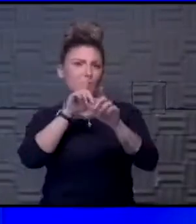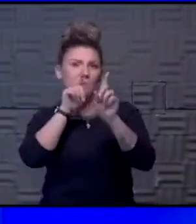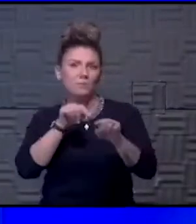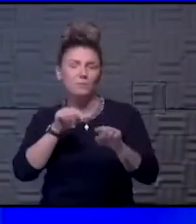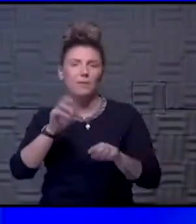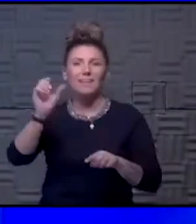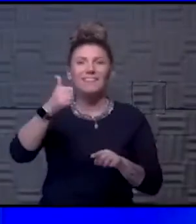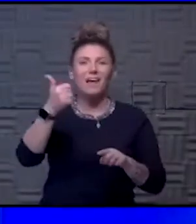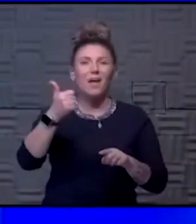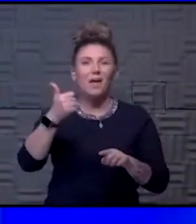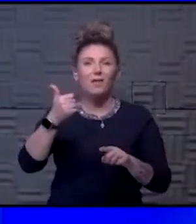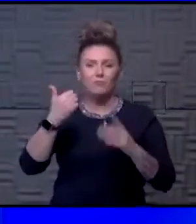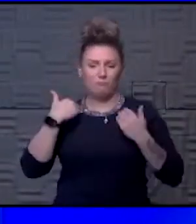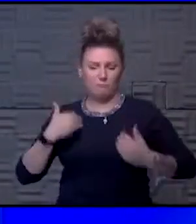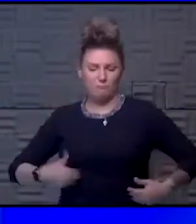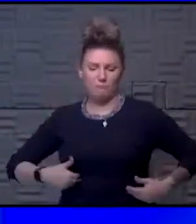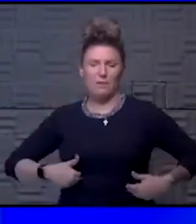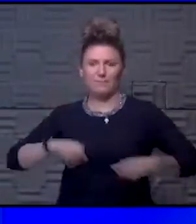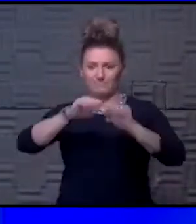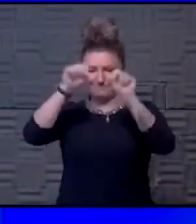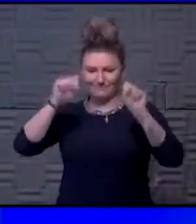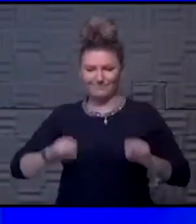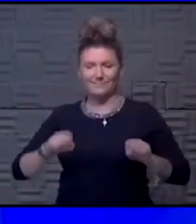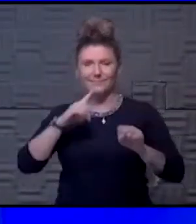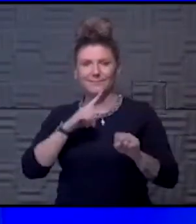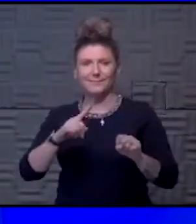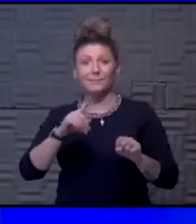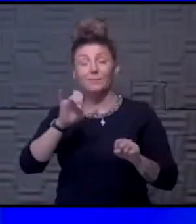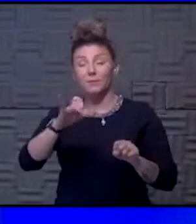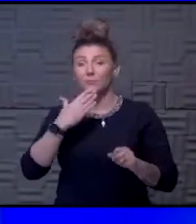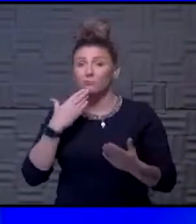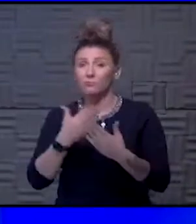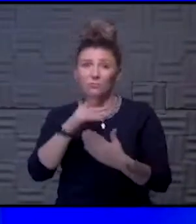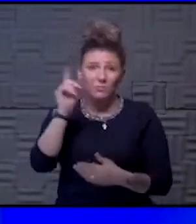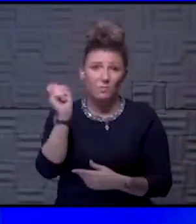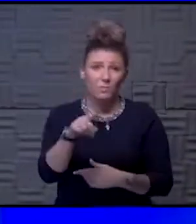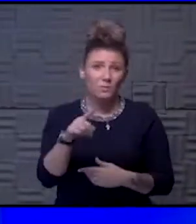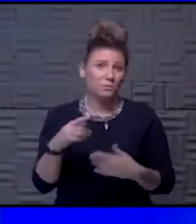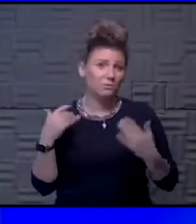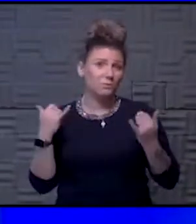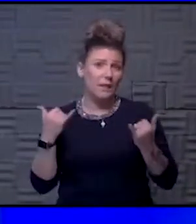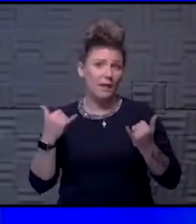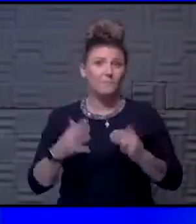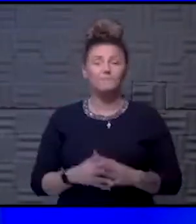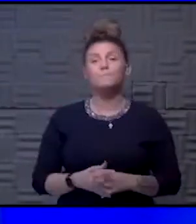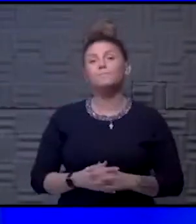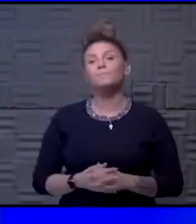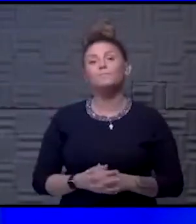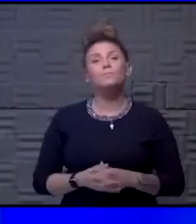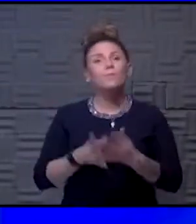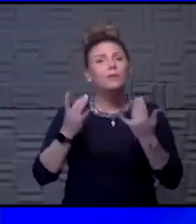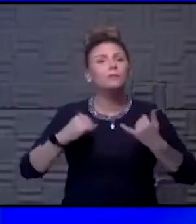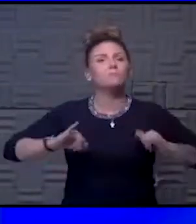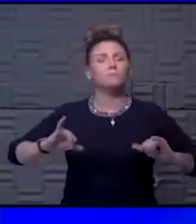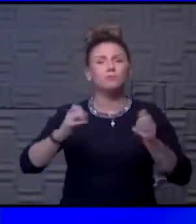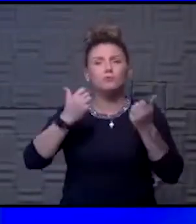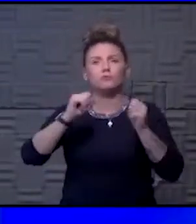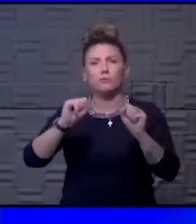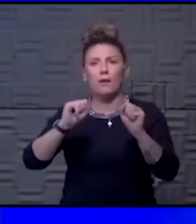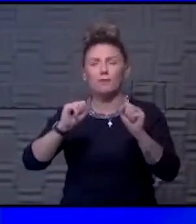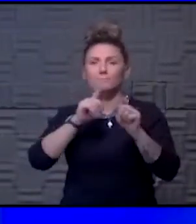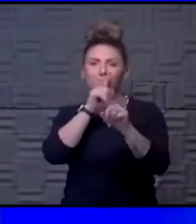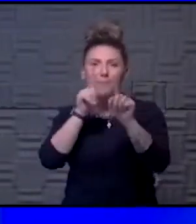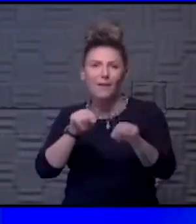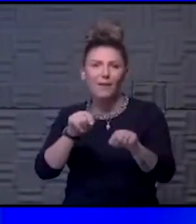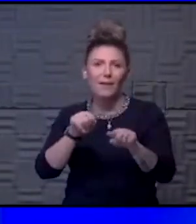other immune system components. So that's a very good question. Right now, we are still trying to answer that. But right now,